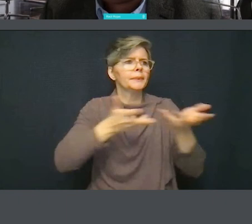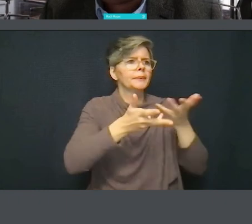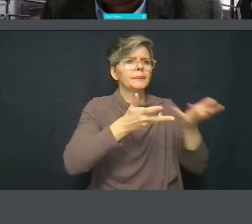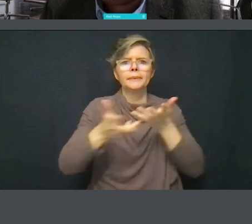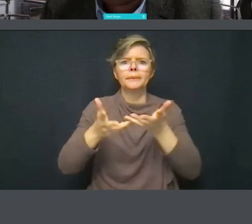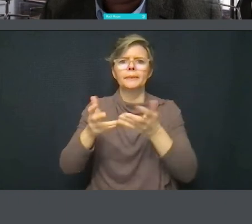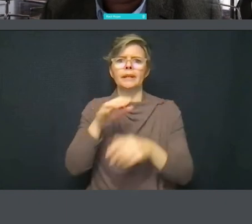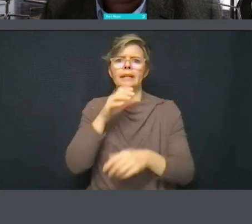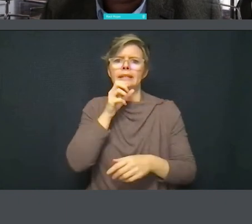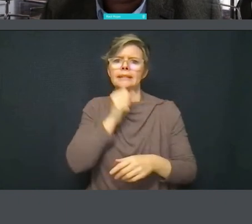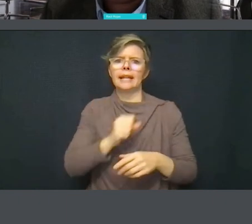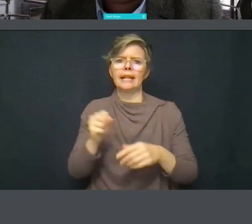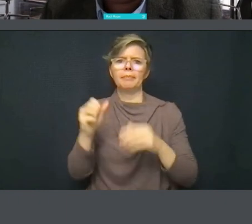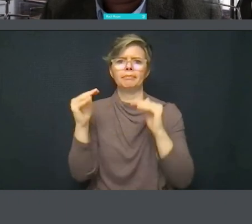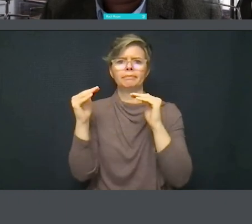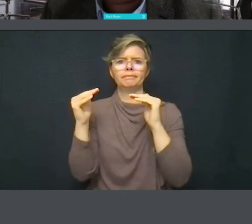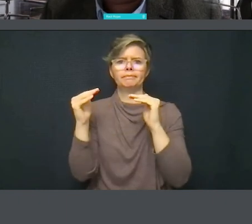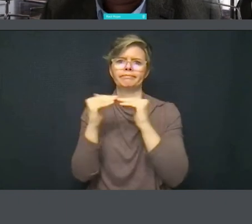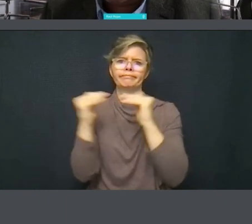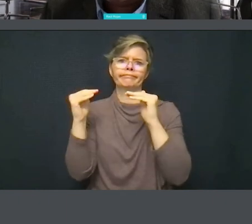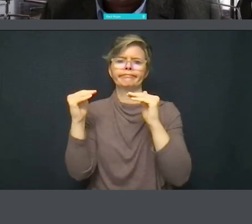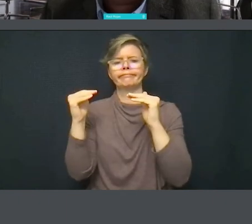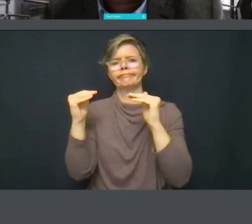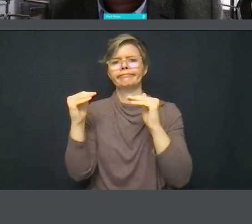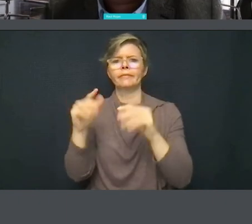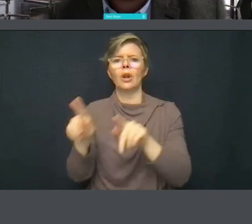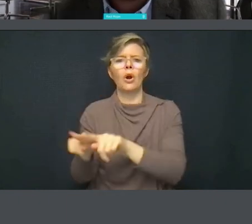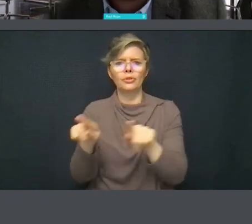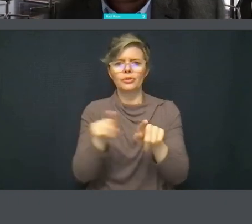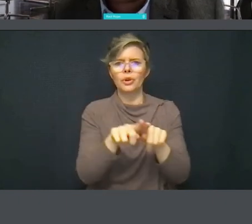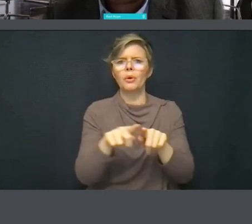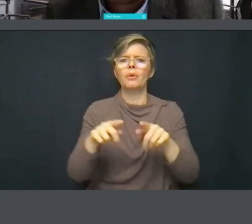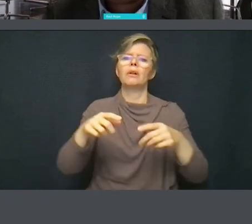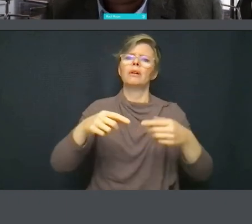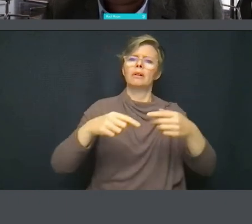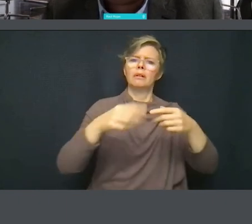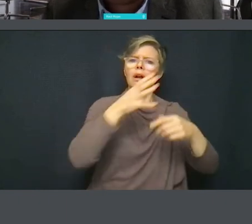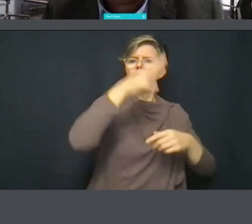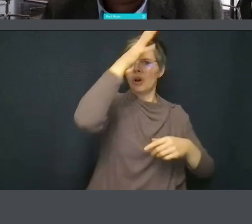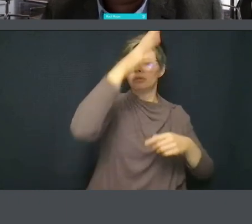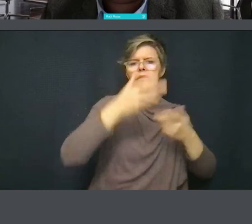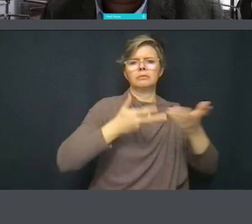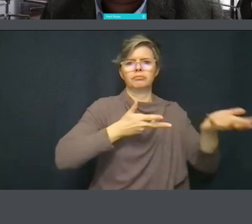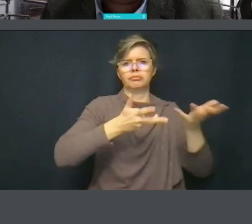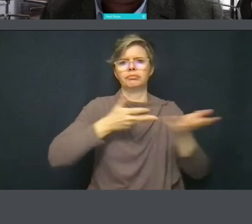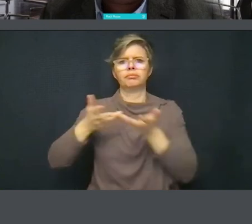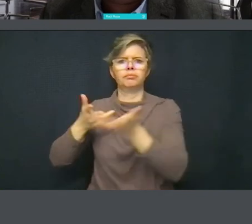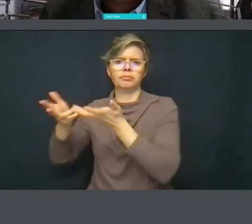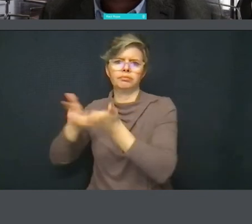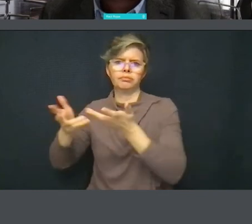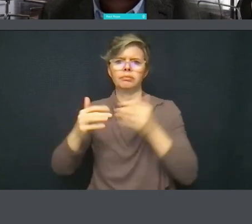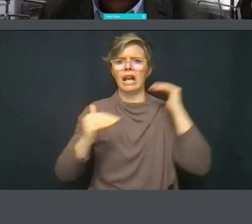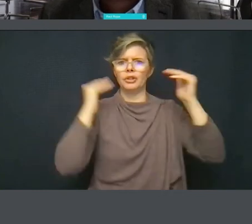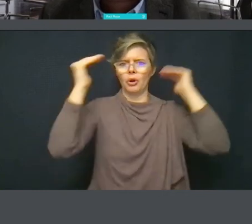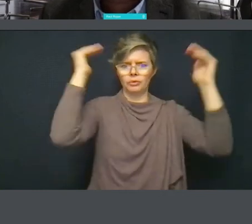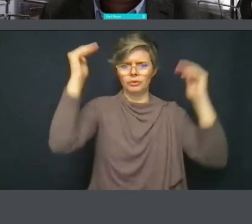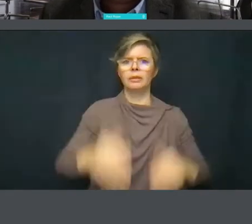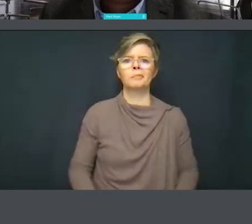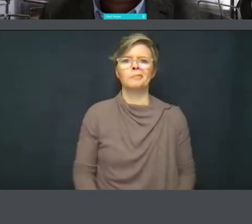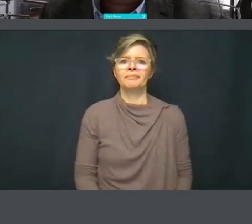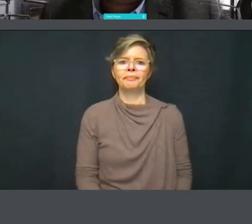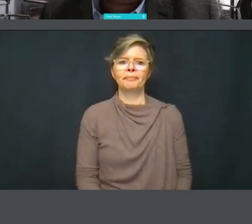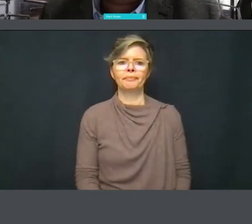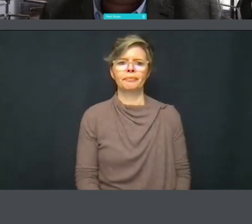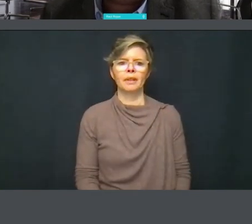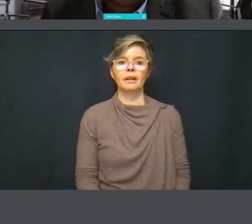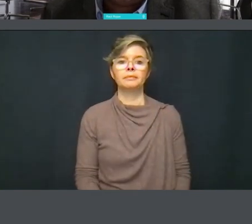peers is really important, and being able to do that in different languages, right?